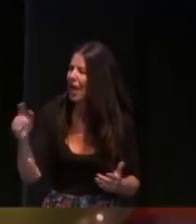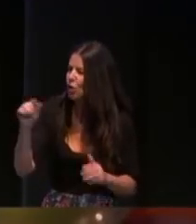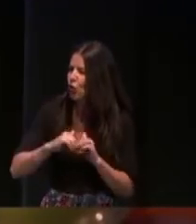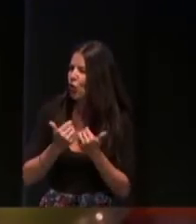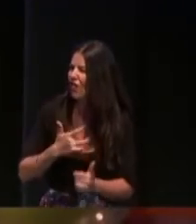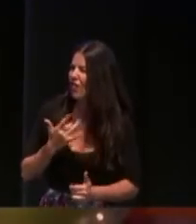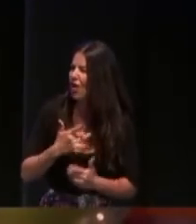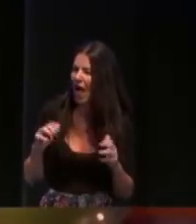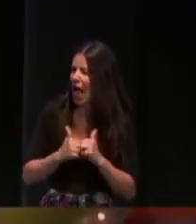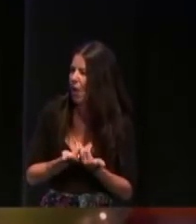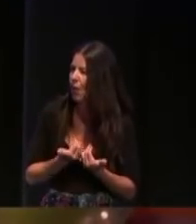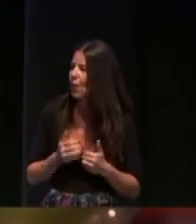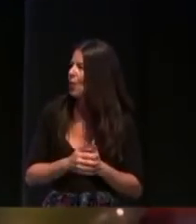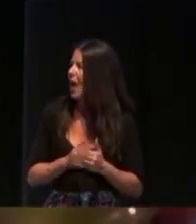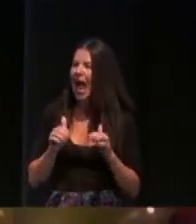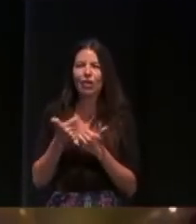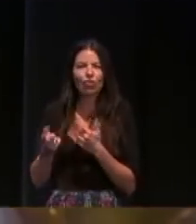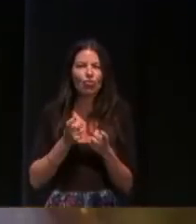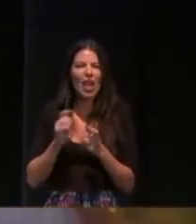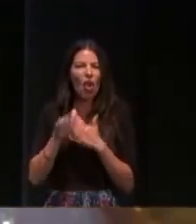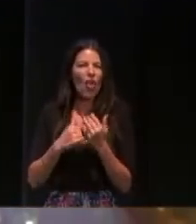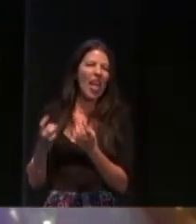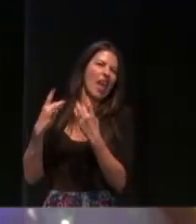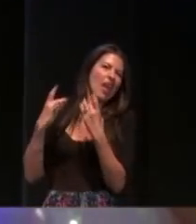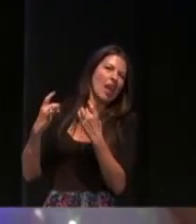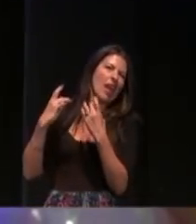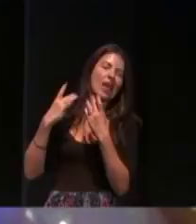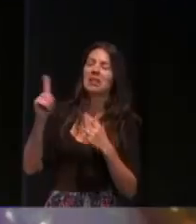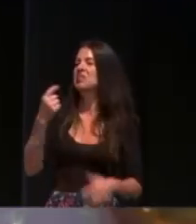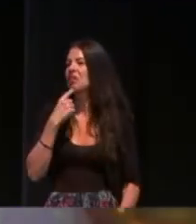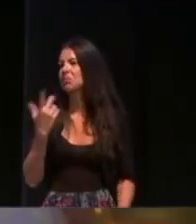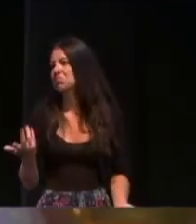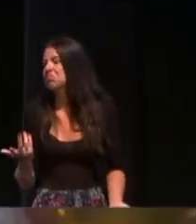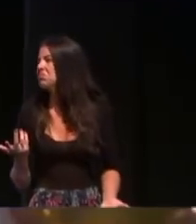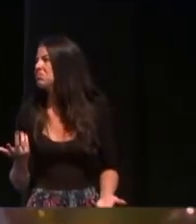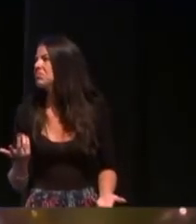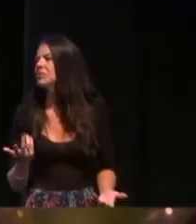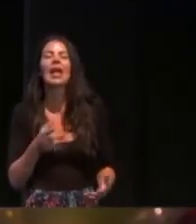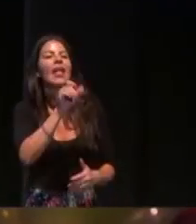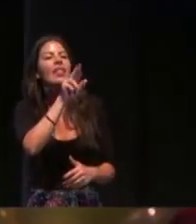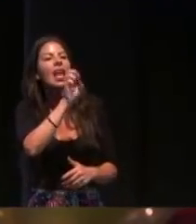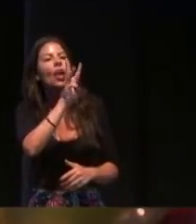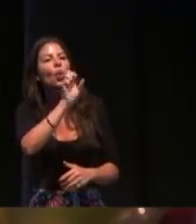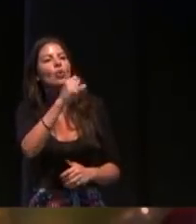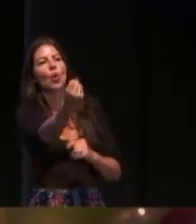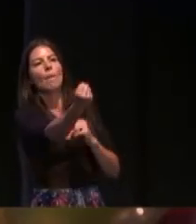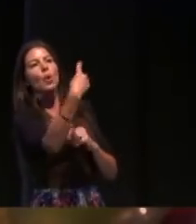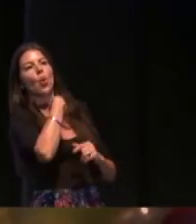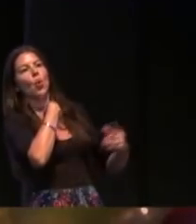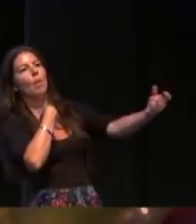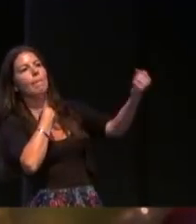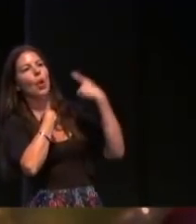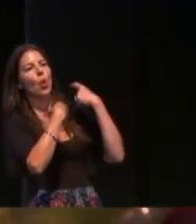know. You know, how do you handle this hate? You know, and he said, well, arrows of hate are shot my direction many